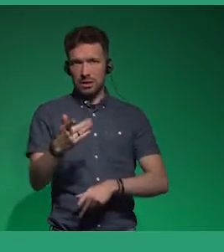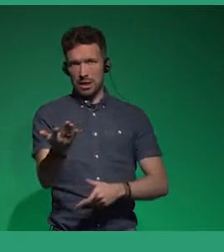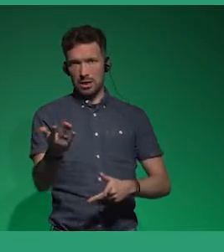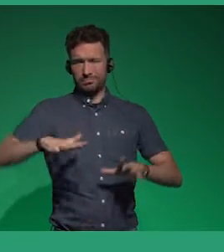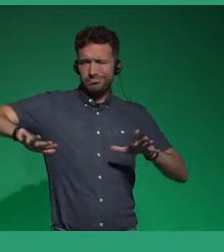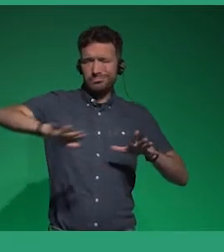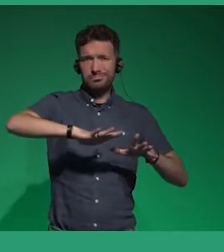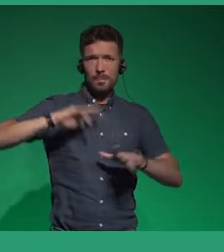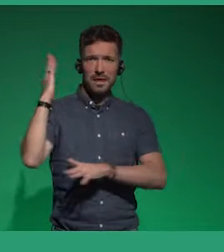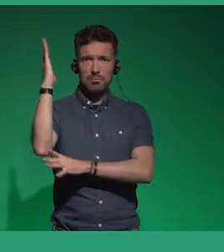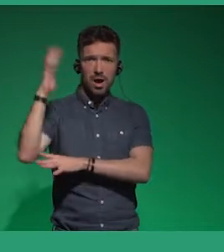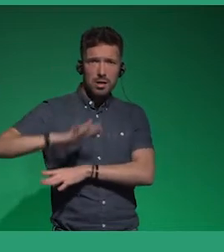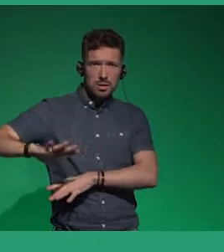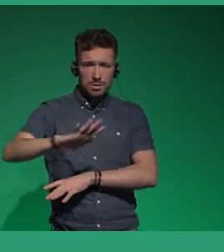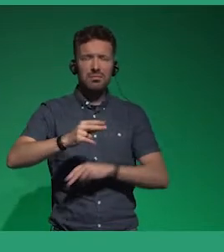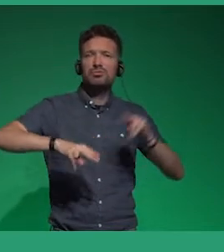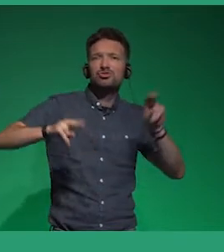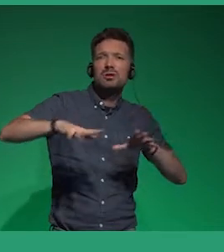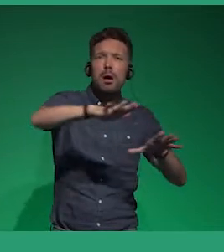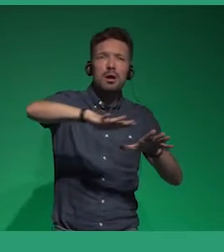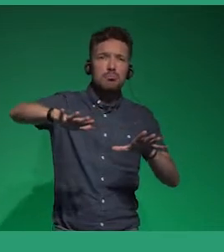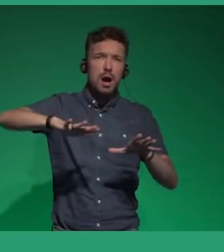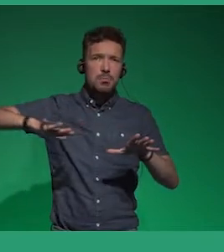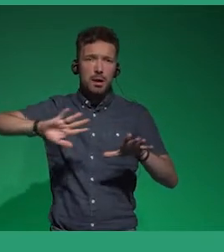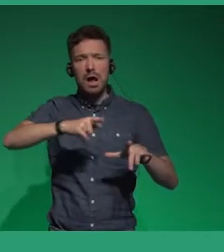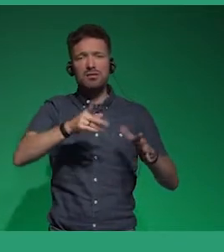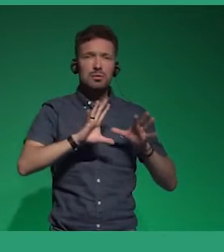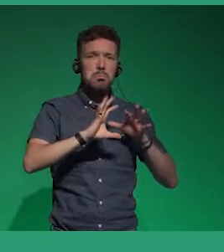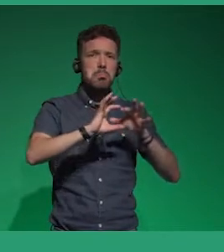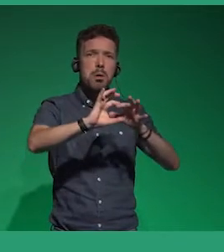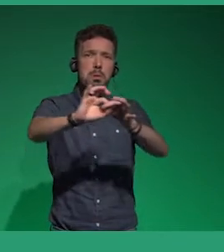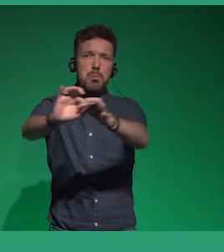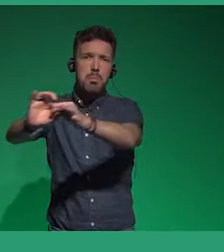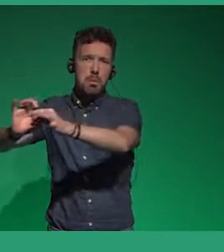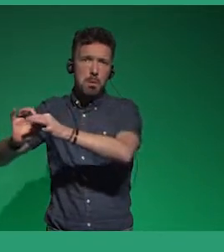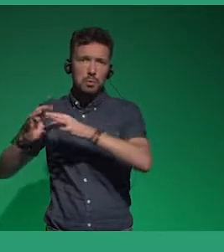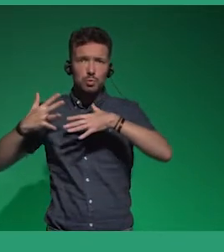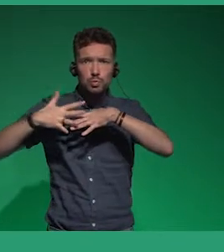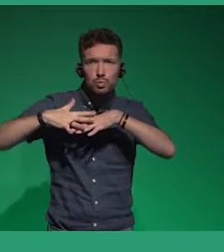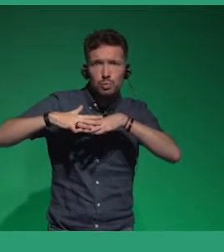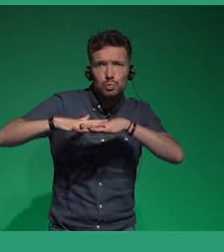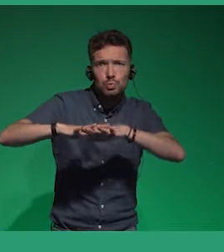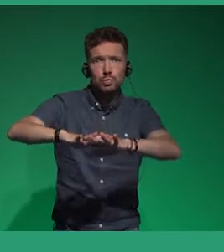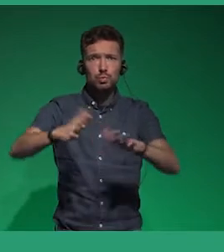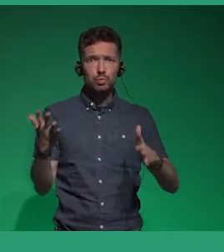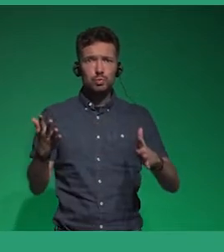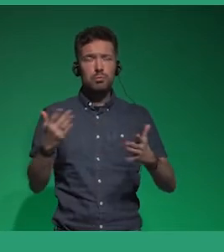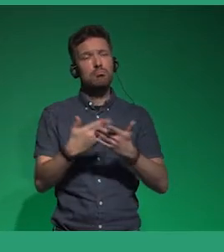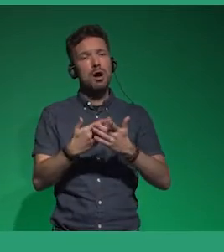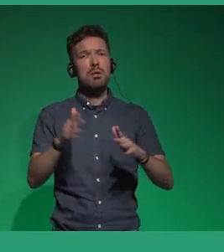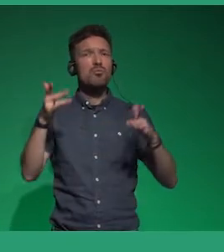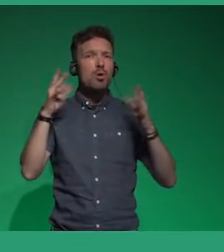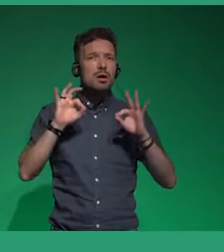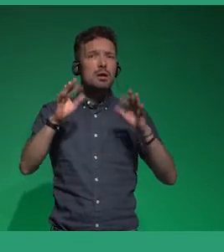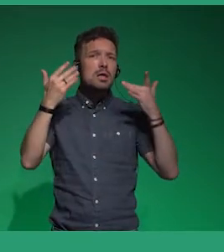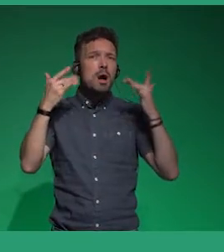variables represented quite nicely, related to climate, to soil fertility, and so on. And we're losing a lot of these